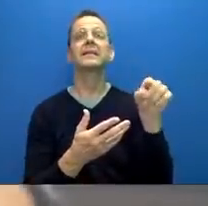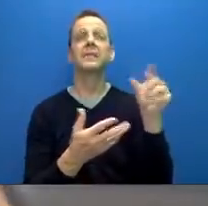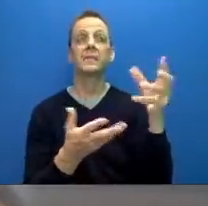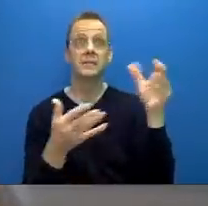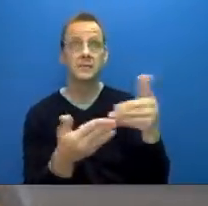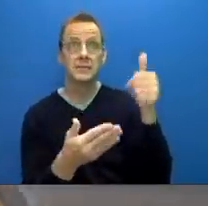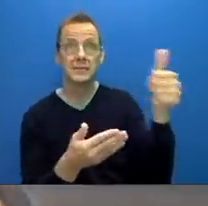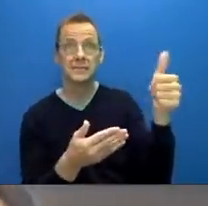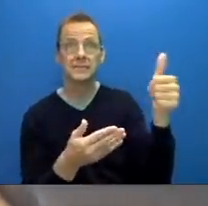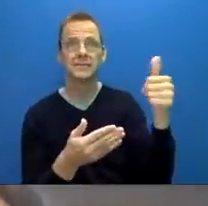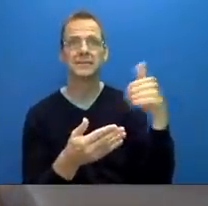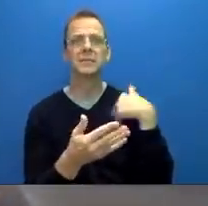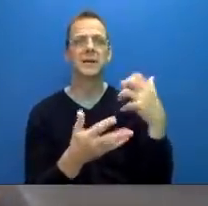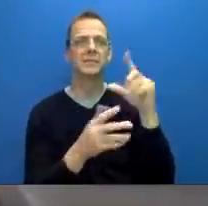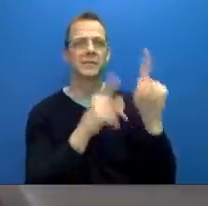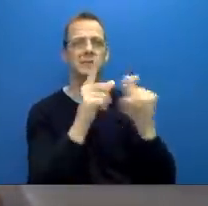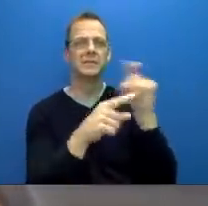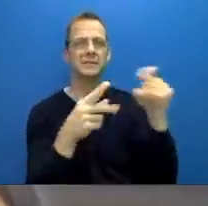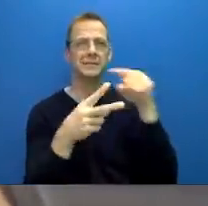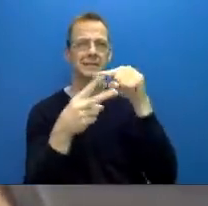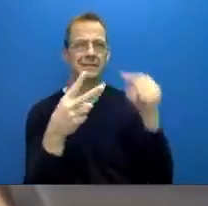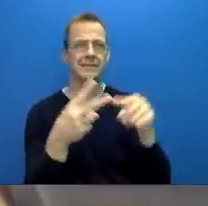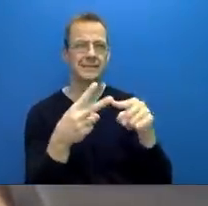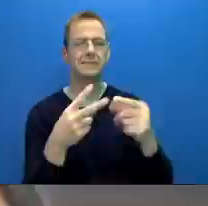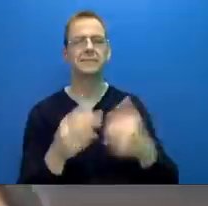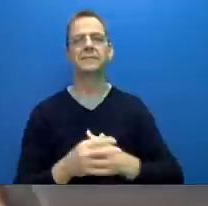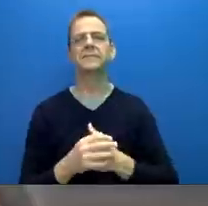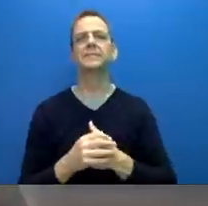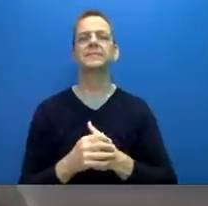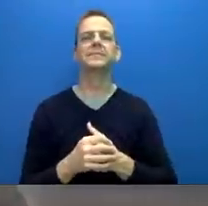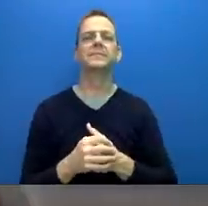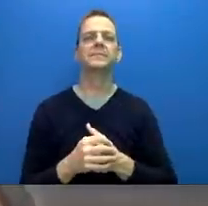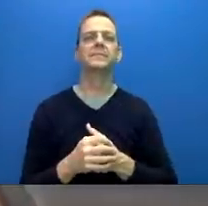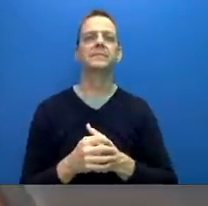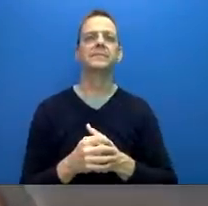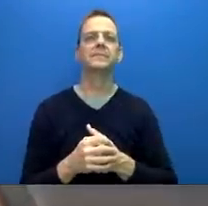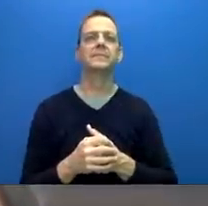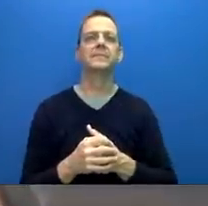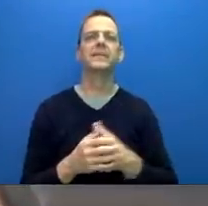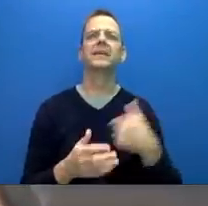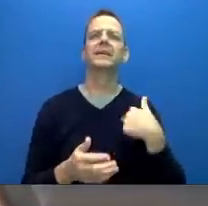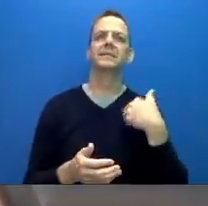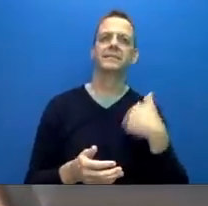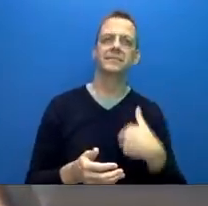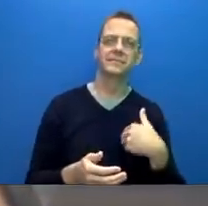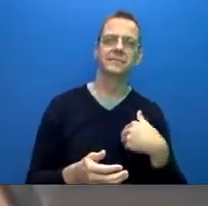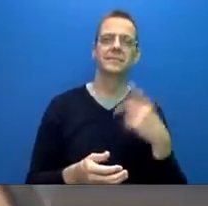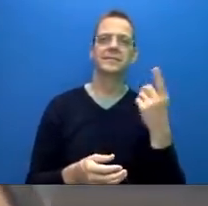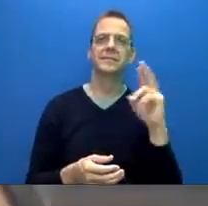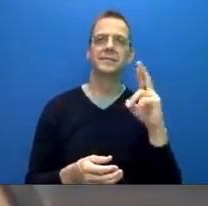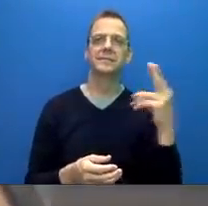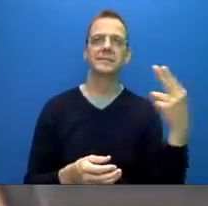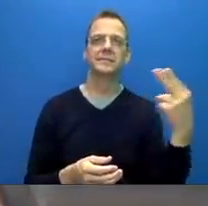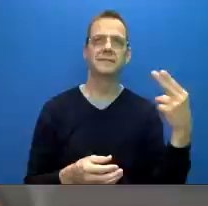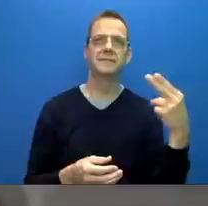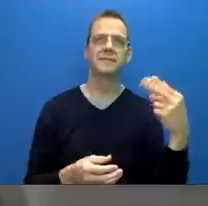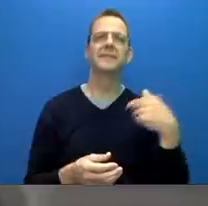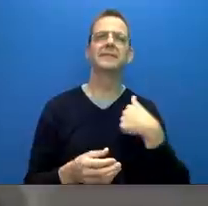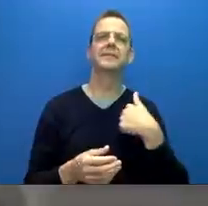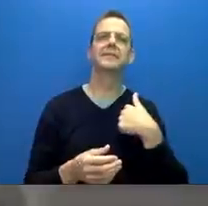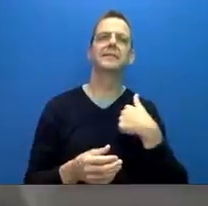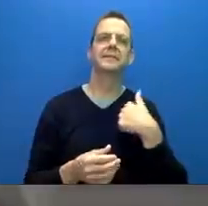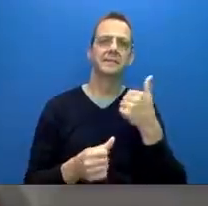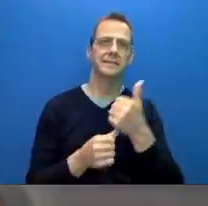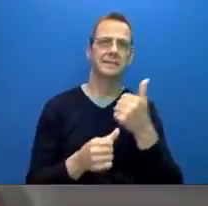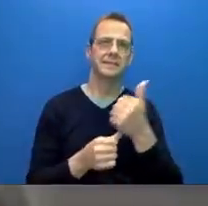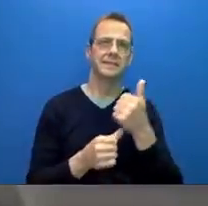of from our viewers. Sure. I'm Lorianne Hardcastle. I'm an associate professor, and my area of